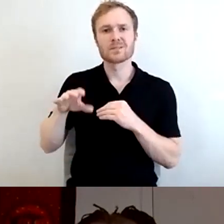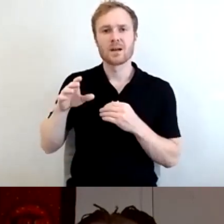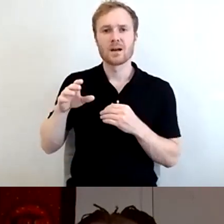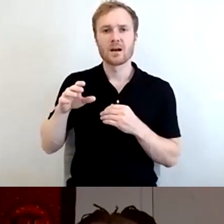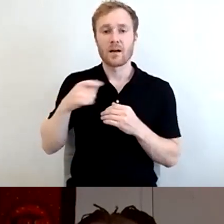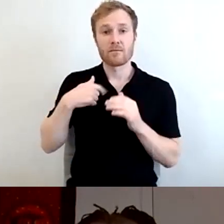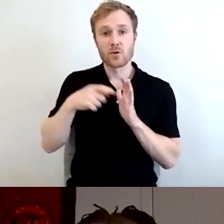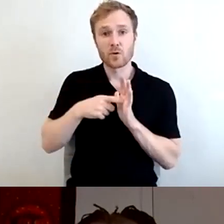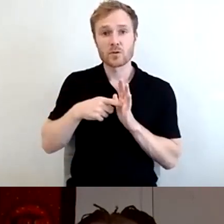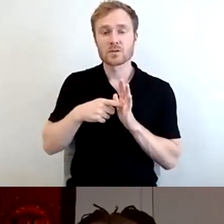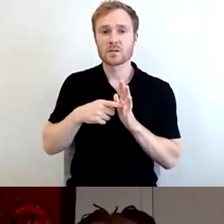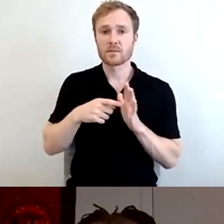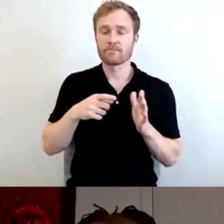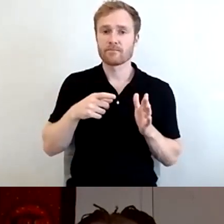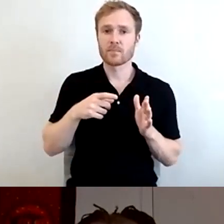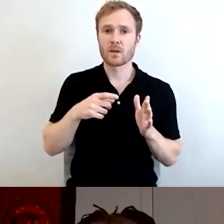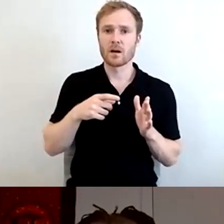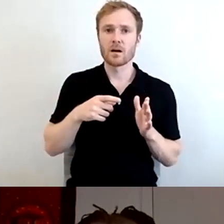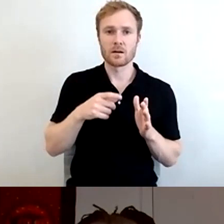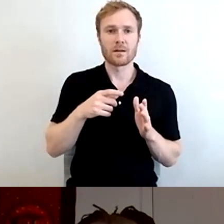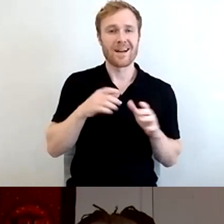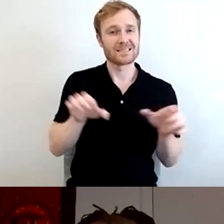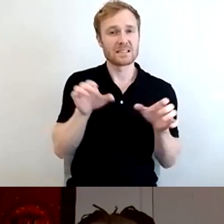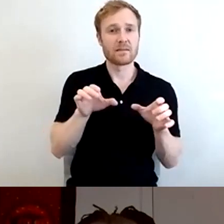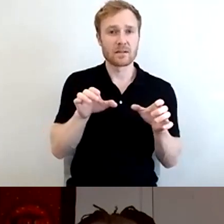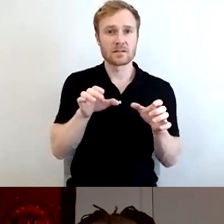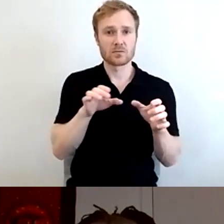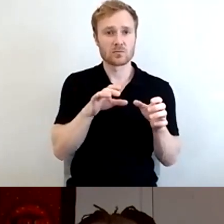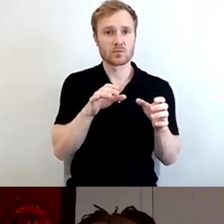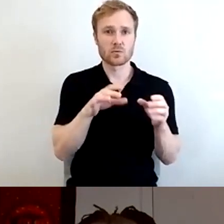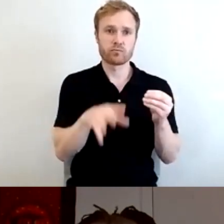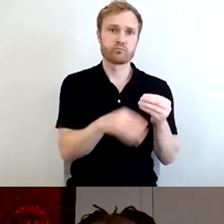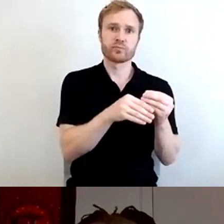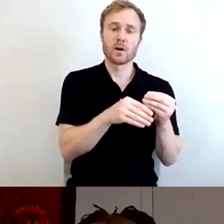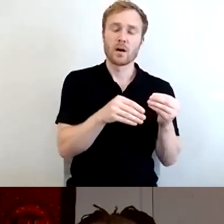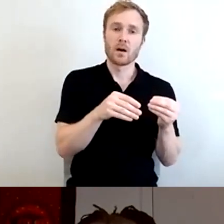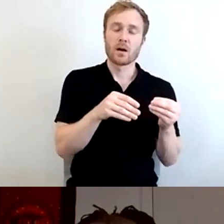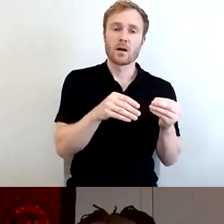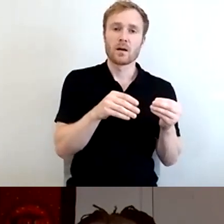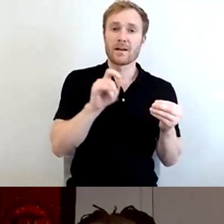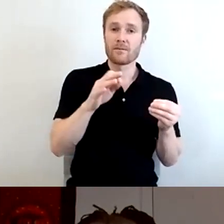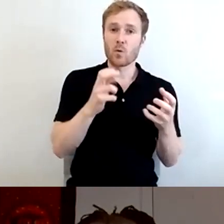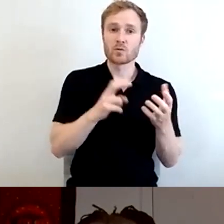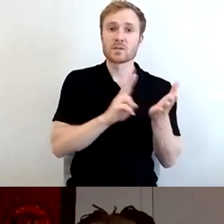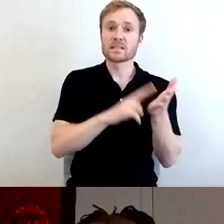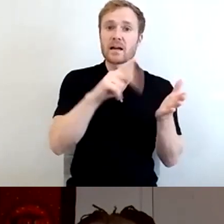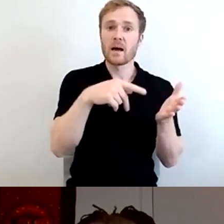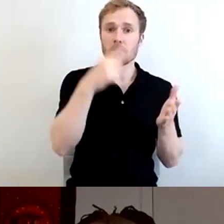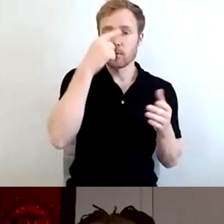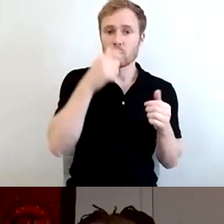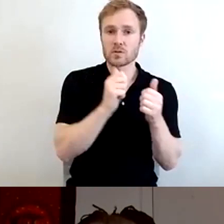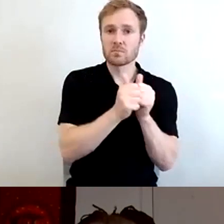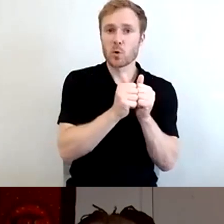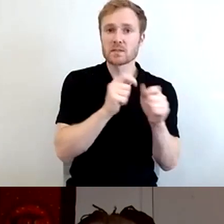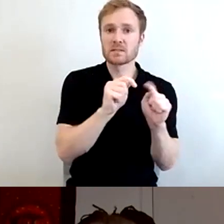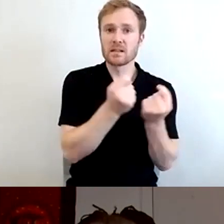is enrichment activities, like not knowing if you want to go and sign up for like a sports team or a club, and they're